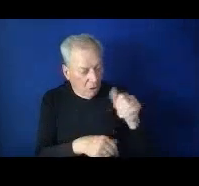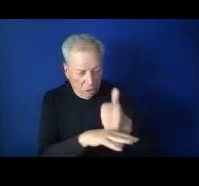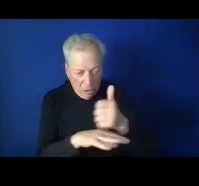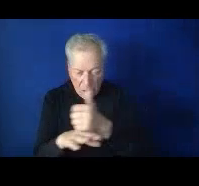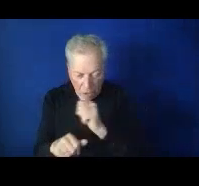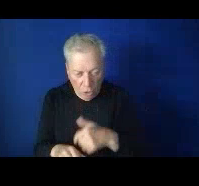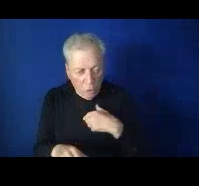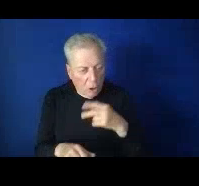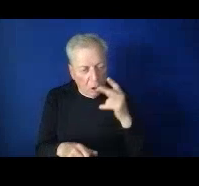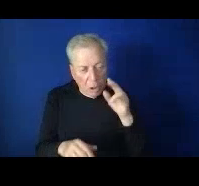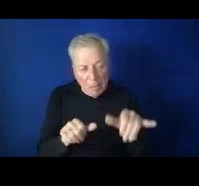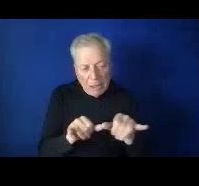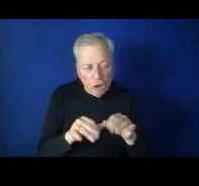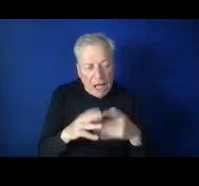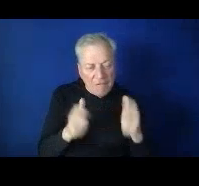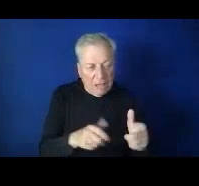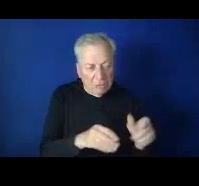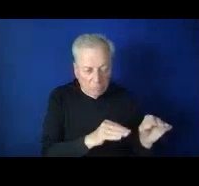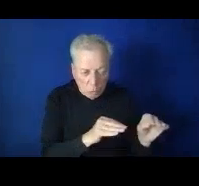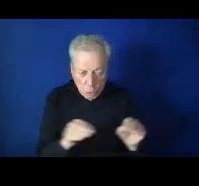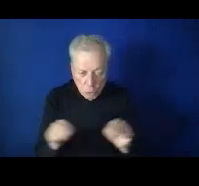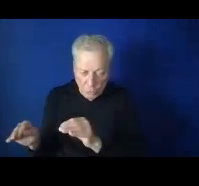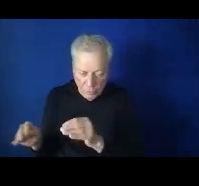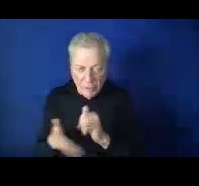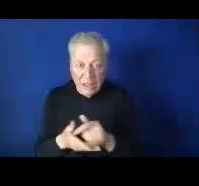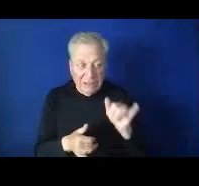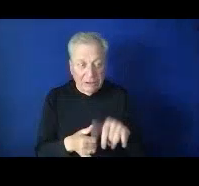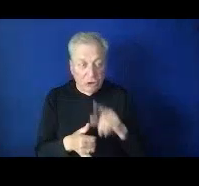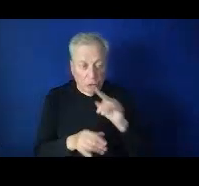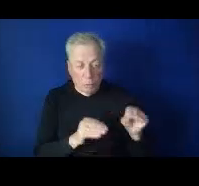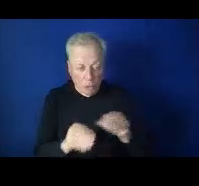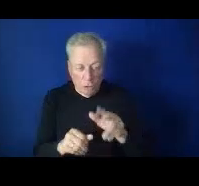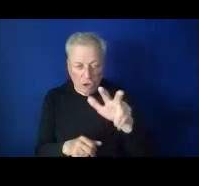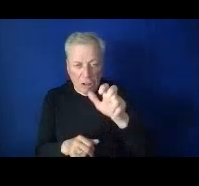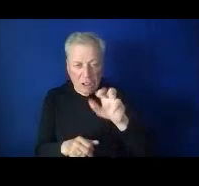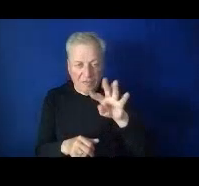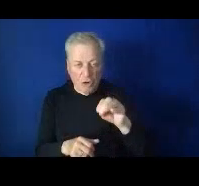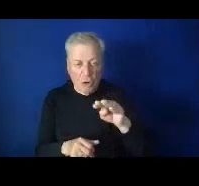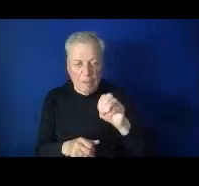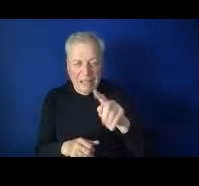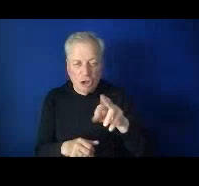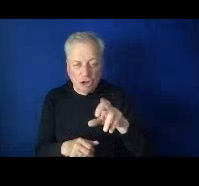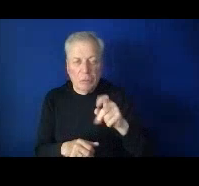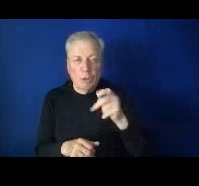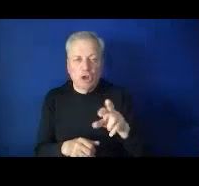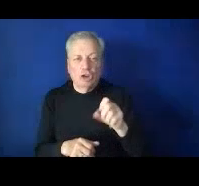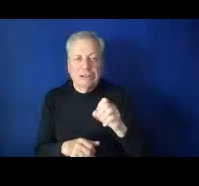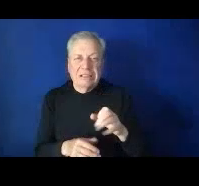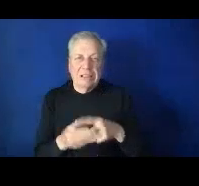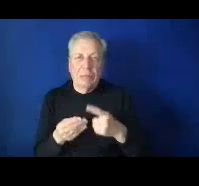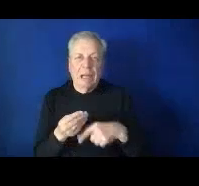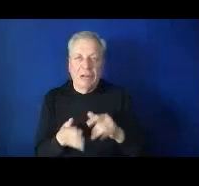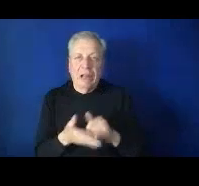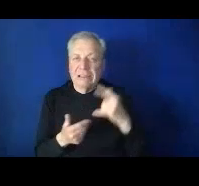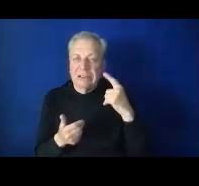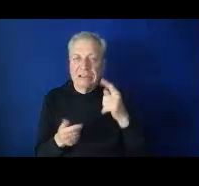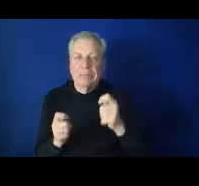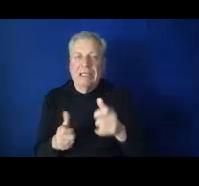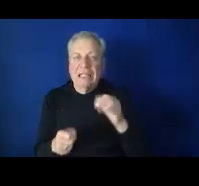moving across the array. And this one happens to be moving across at 340 meters per second, which is about the speed of sound through